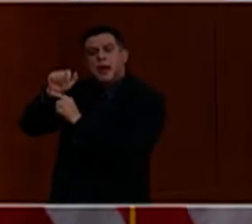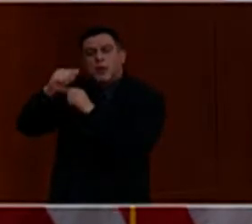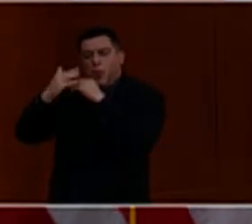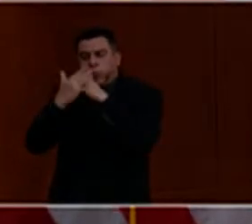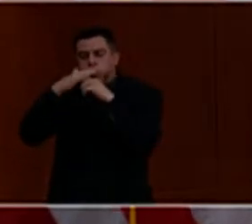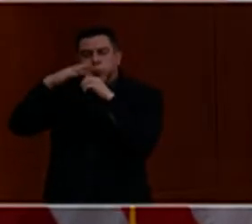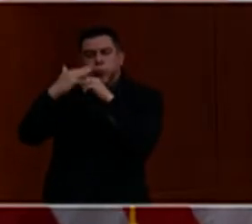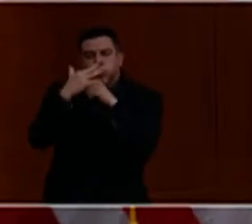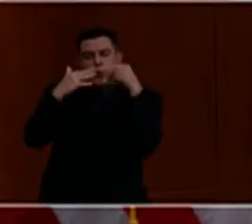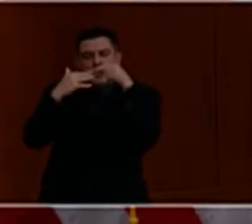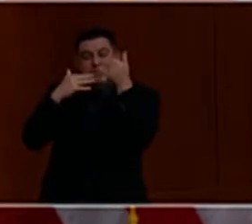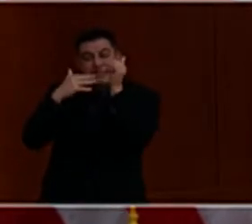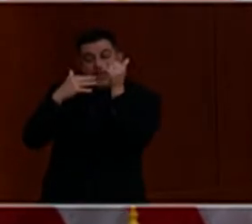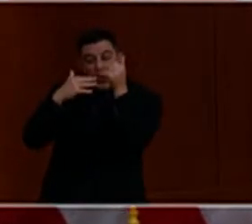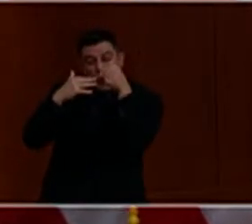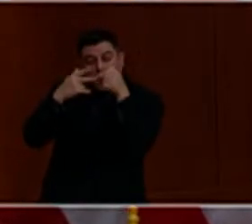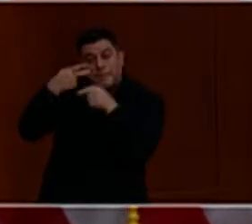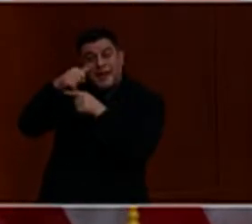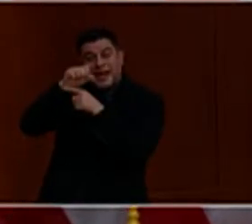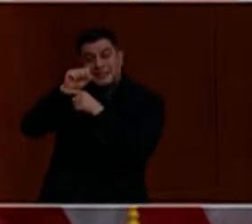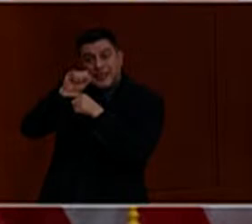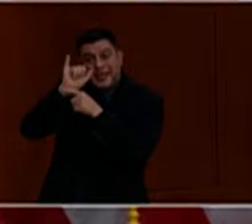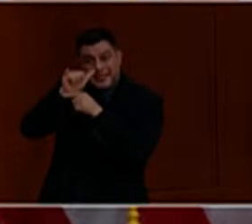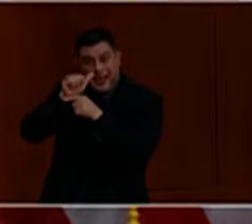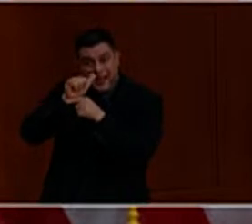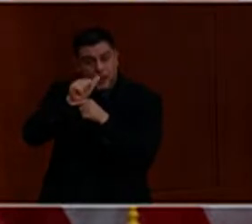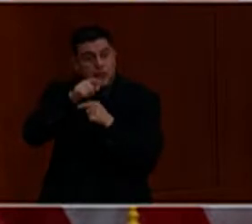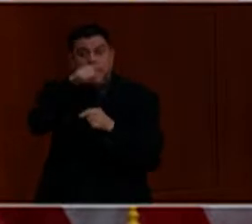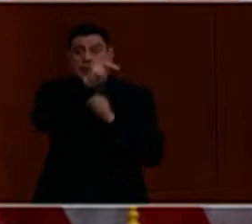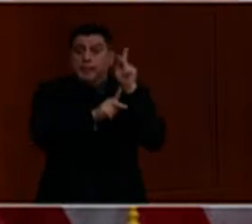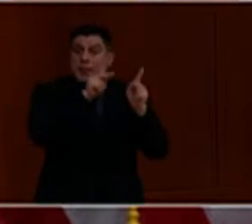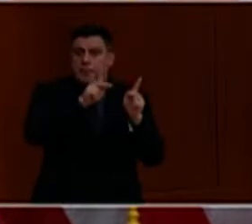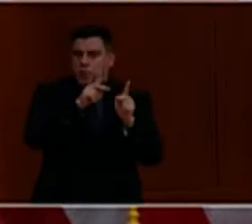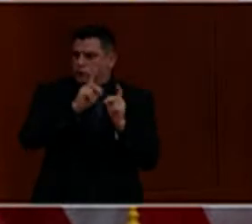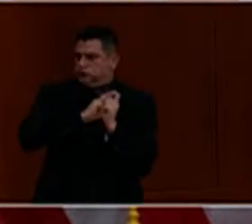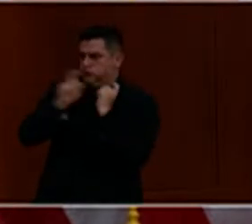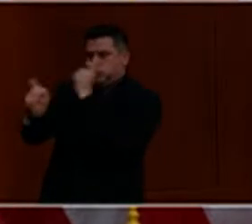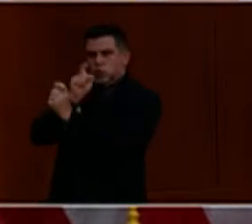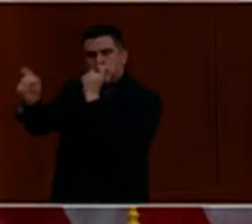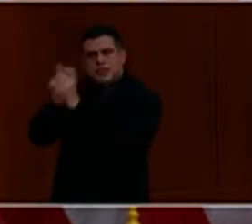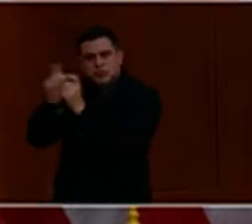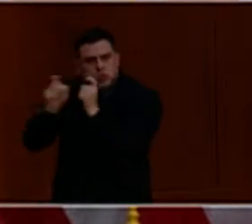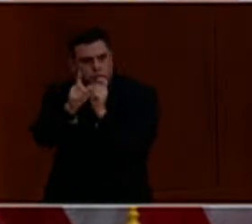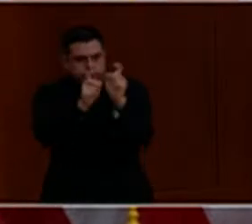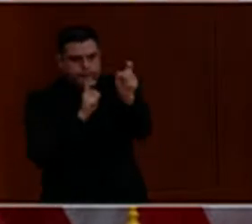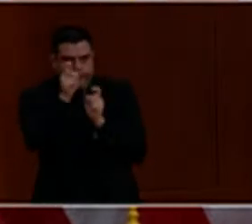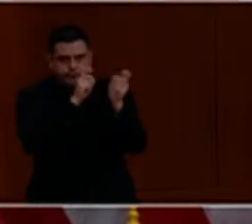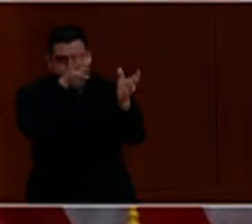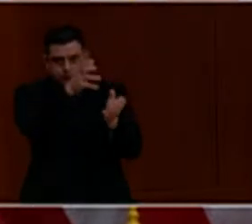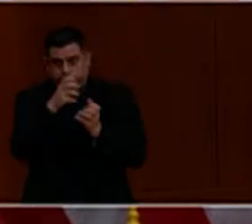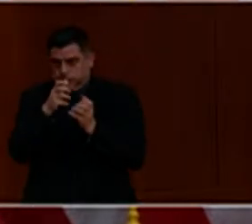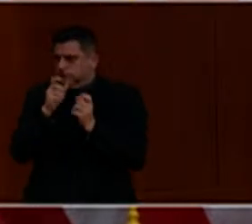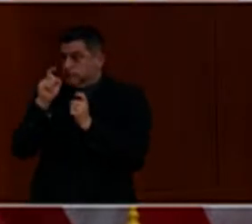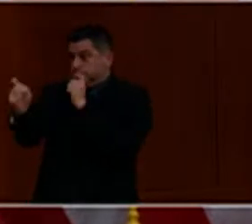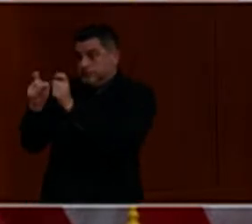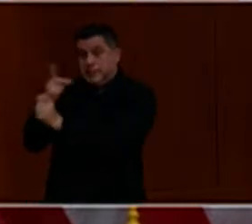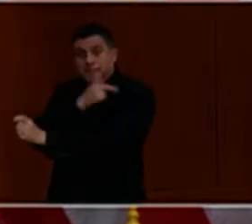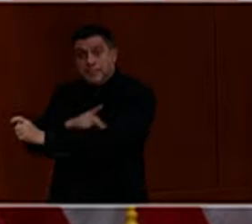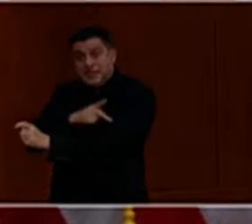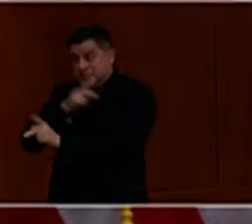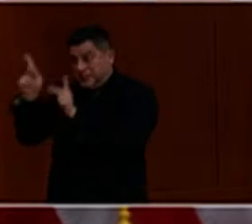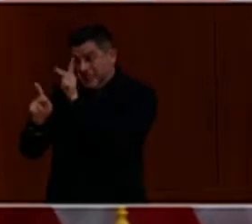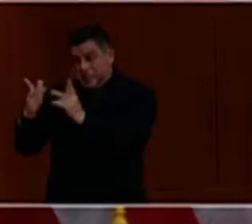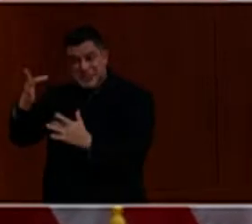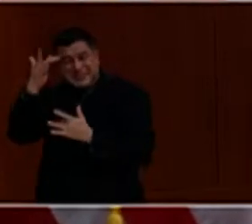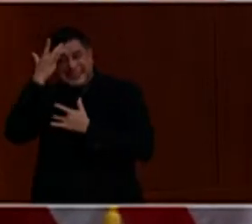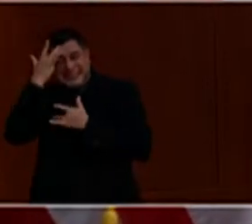patients, and we have a great story here about how this is something that has helped save